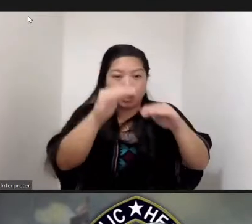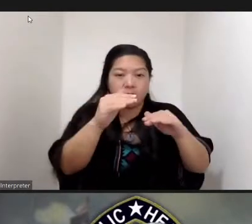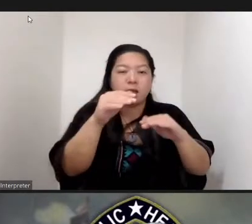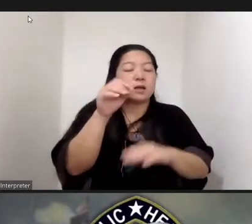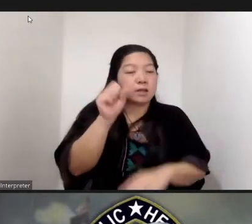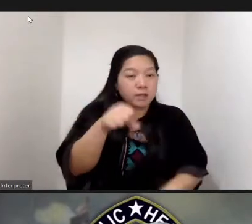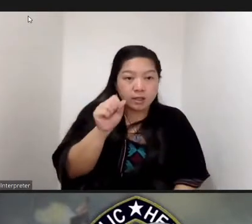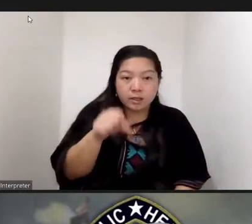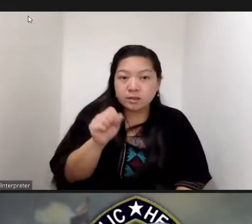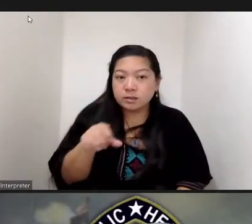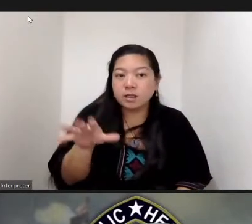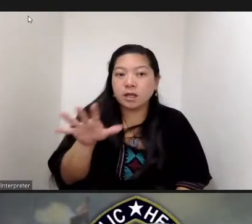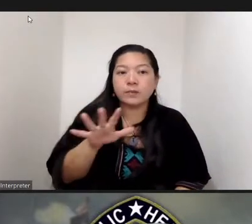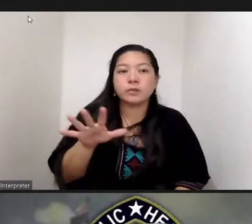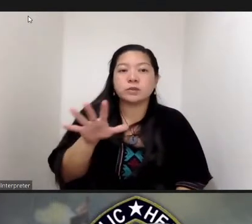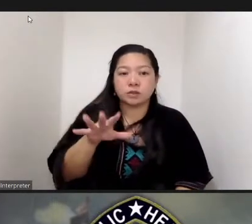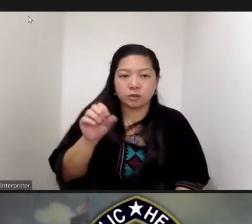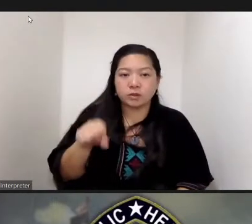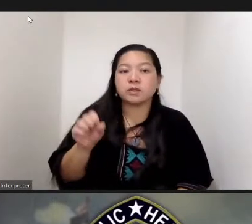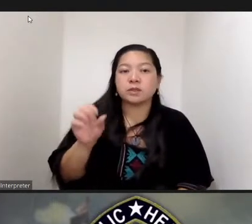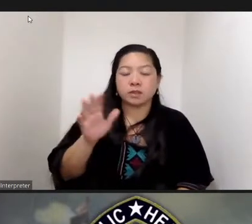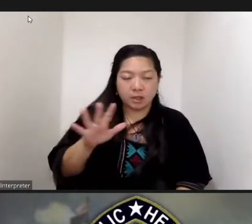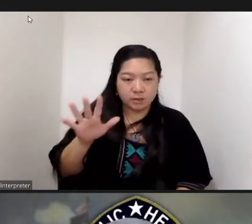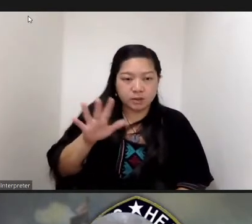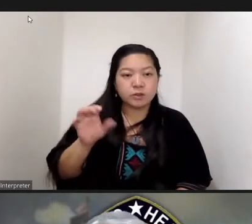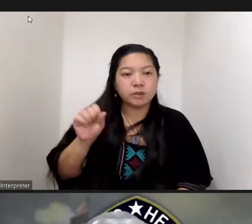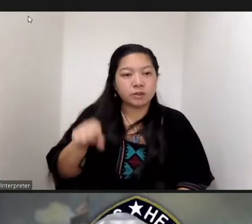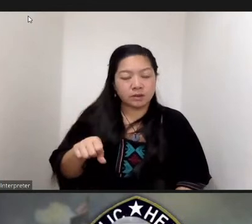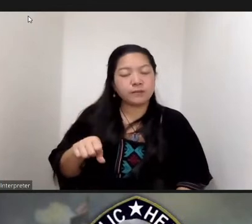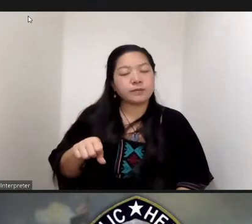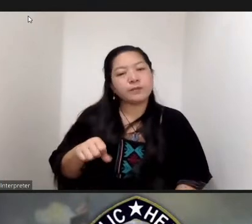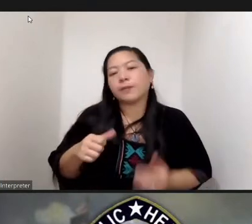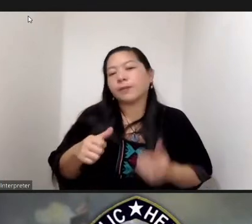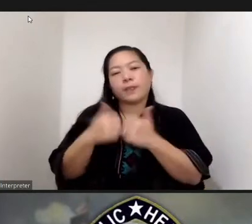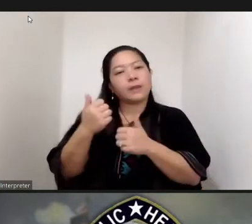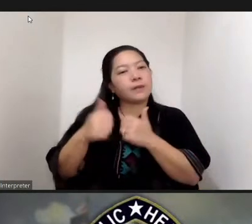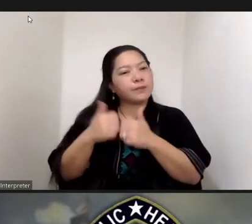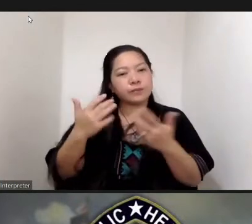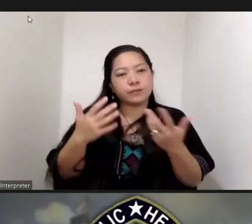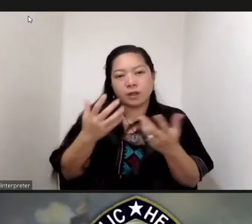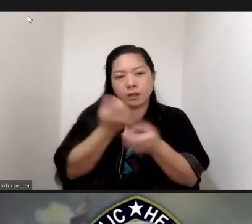absolutely. mandates? Yes, Okay, thank you, Governor. it's the most prudent,